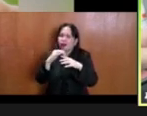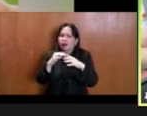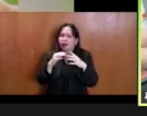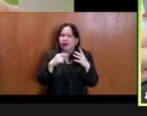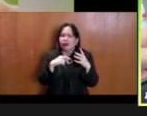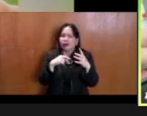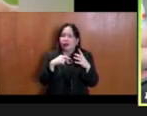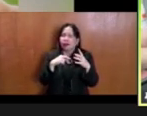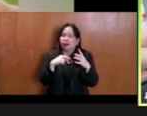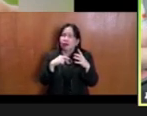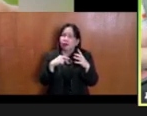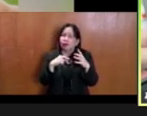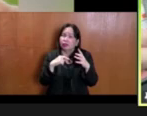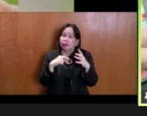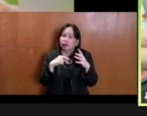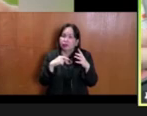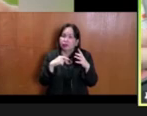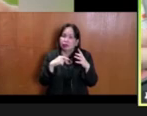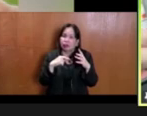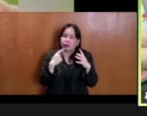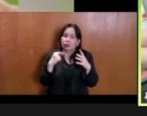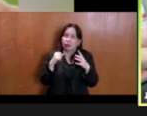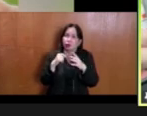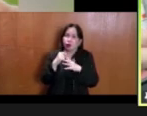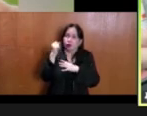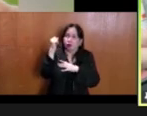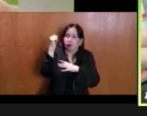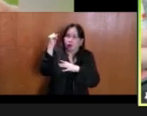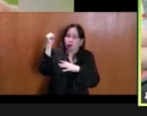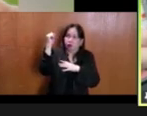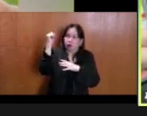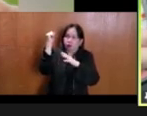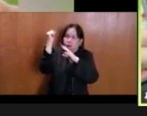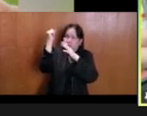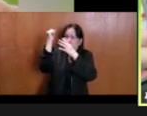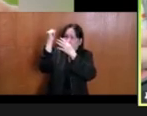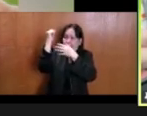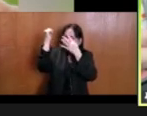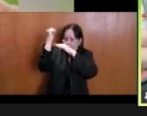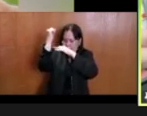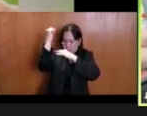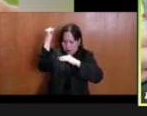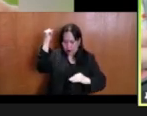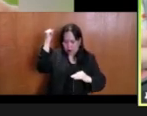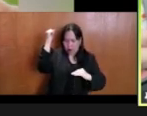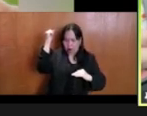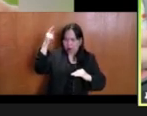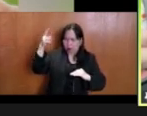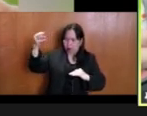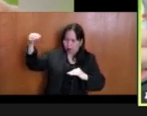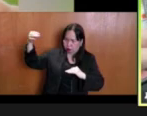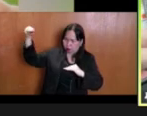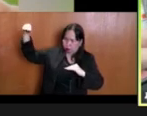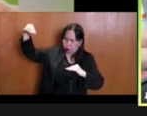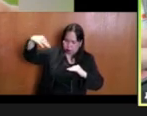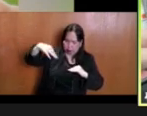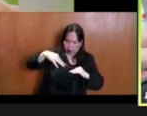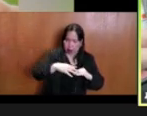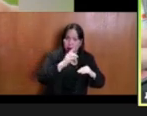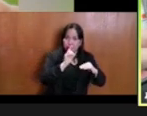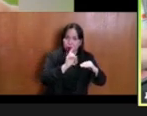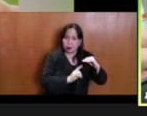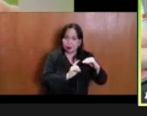beneath the transmission towers or along the transmission power lines.